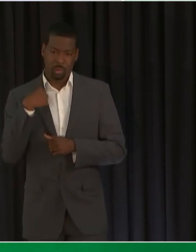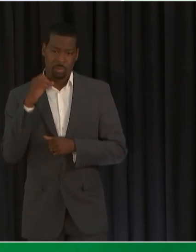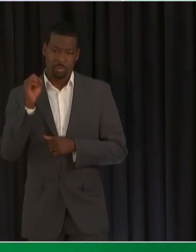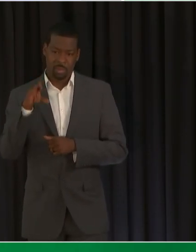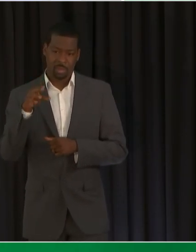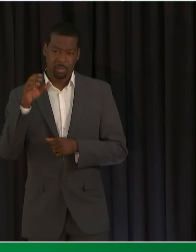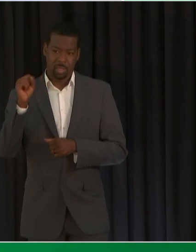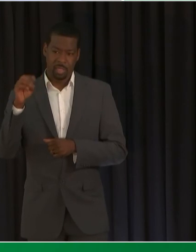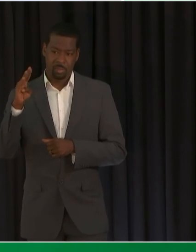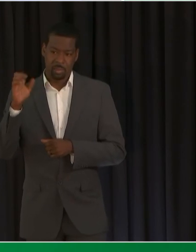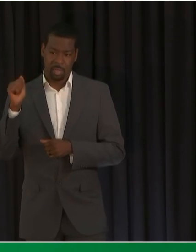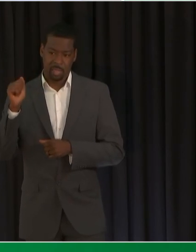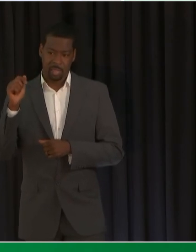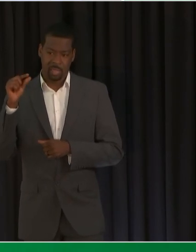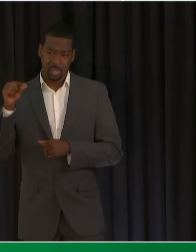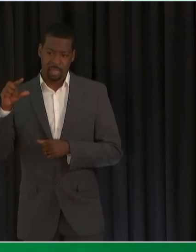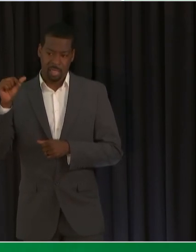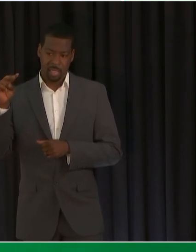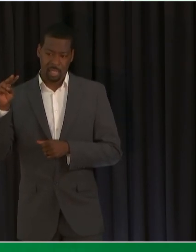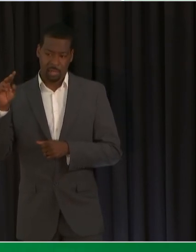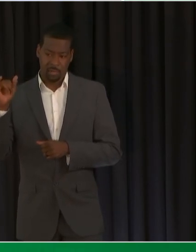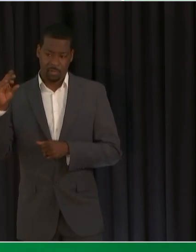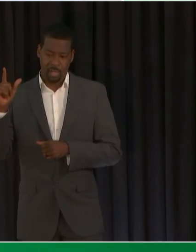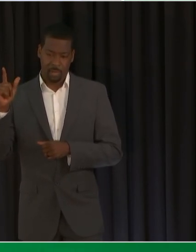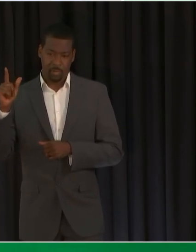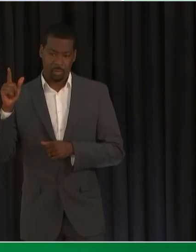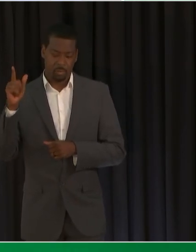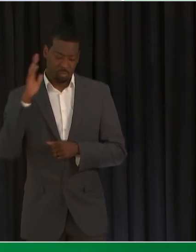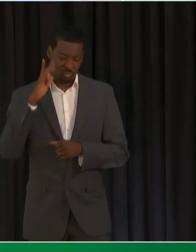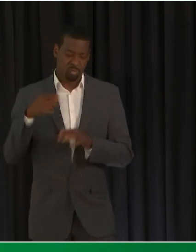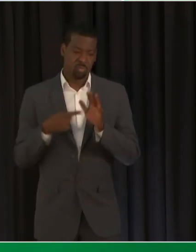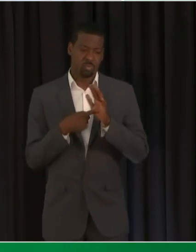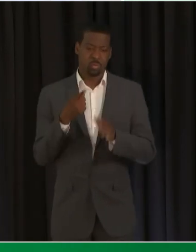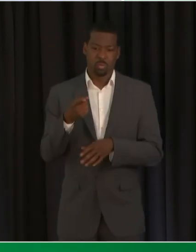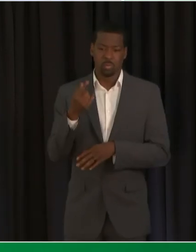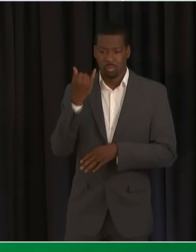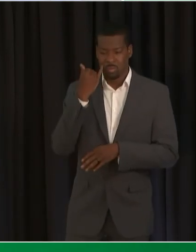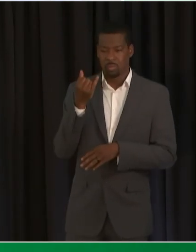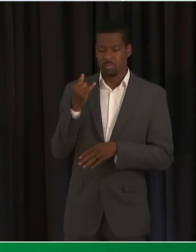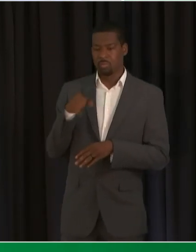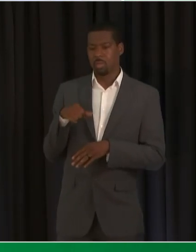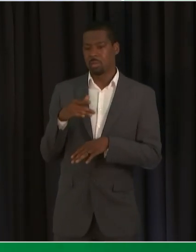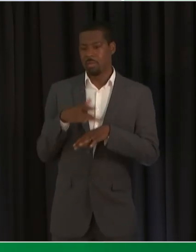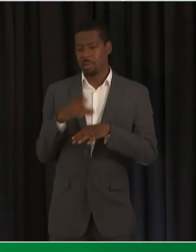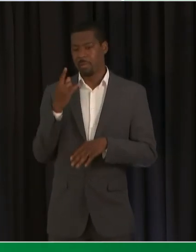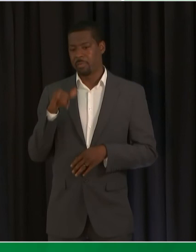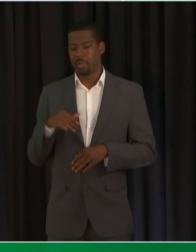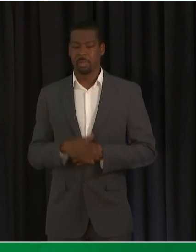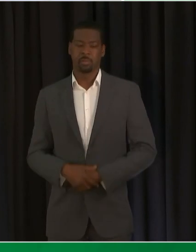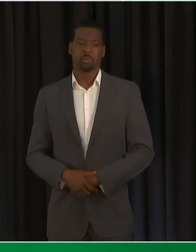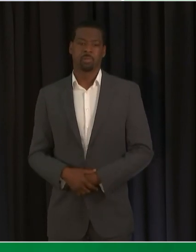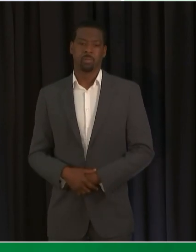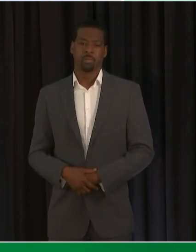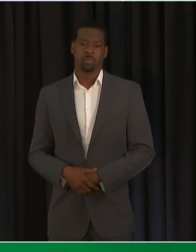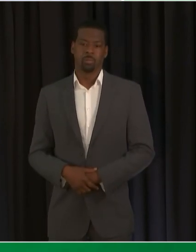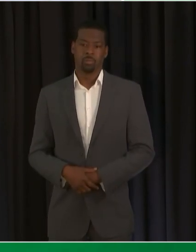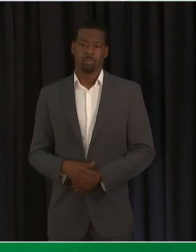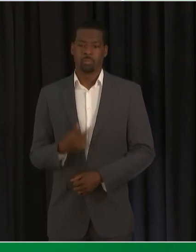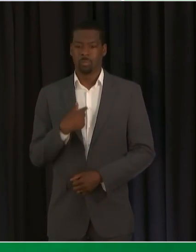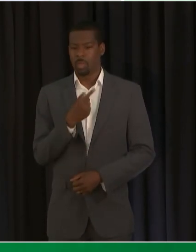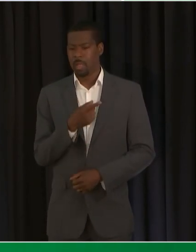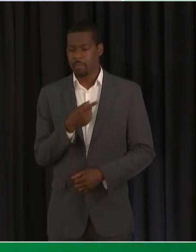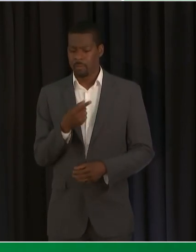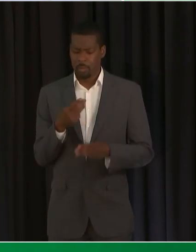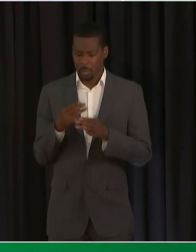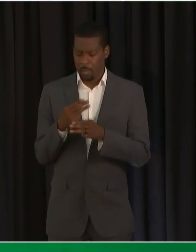Okay. SBA.gov EIDL. You put in your zip code, and it will tell you if you are. That's simple. There's a formula